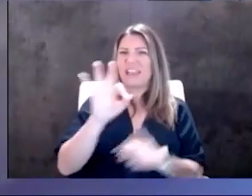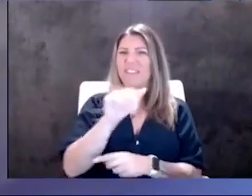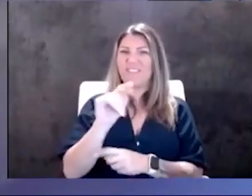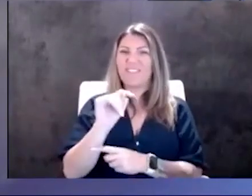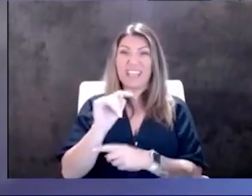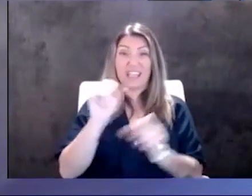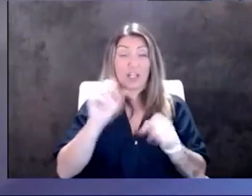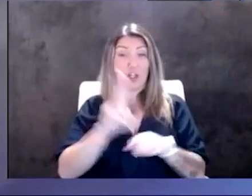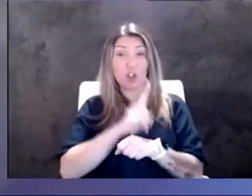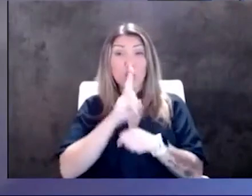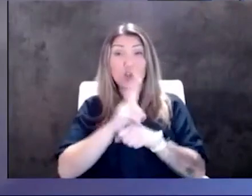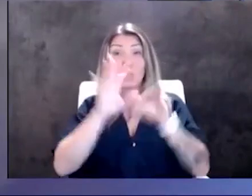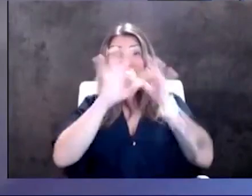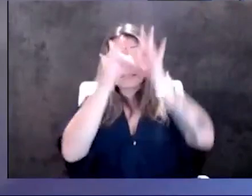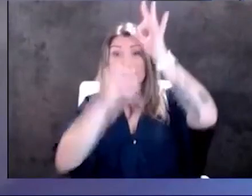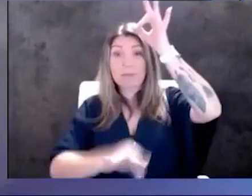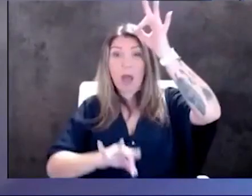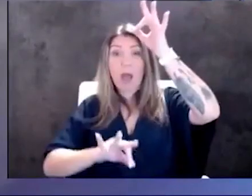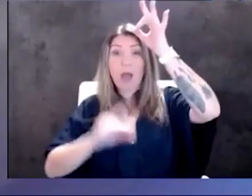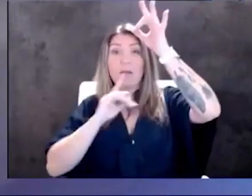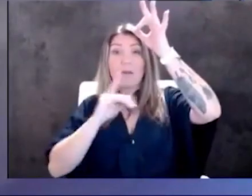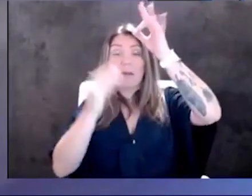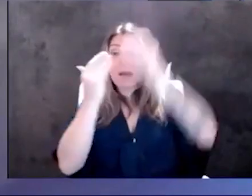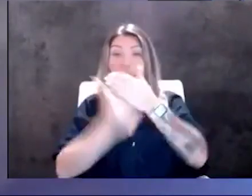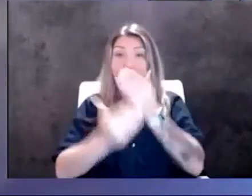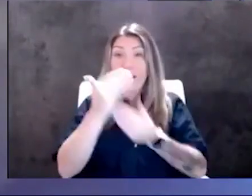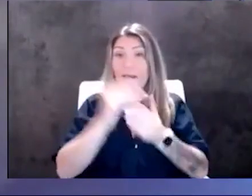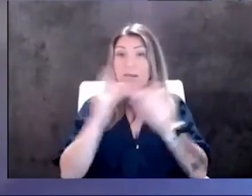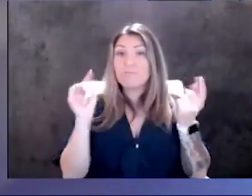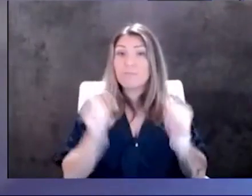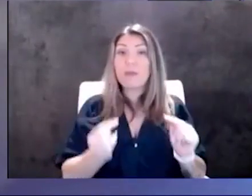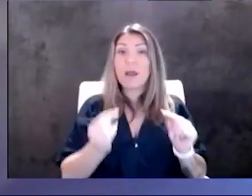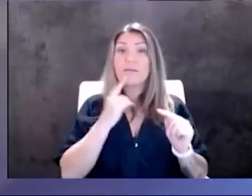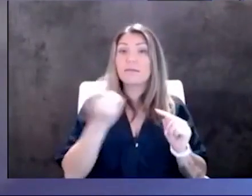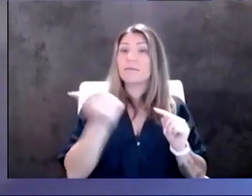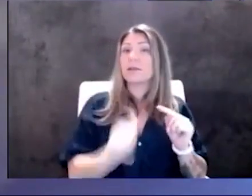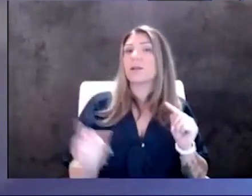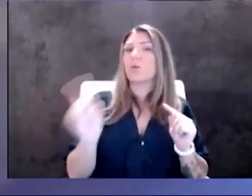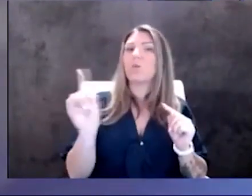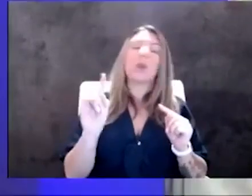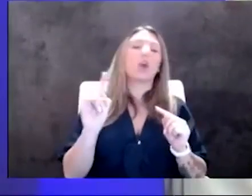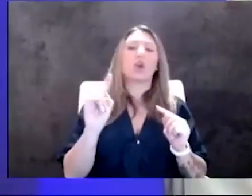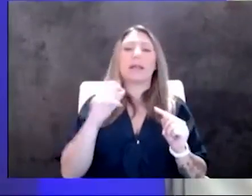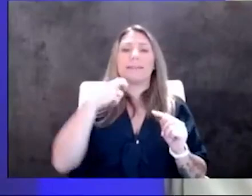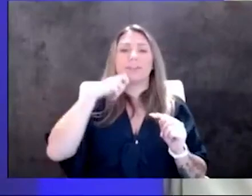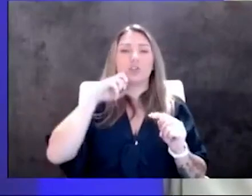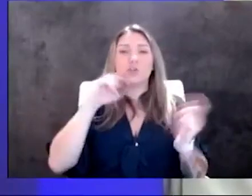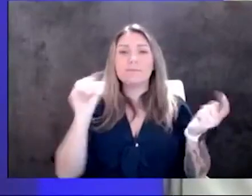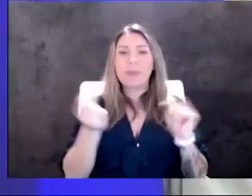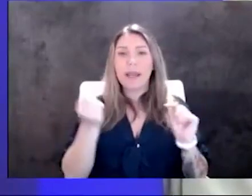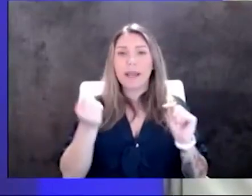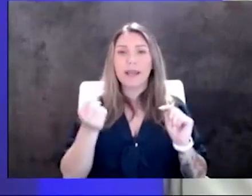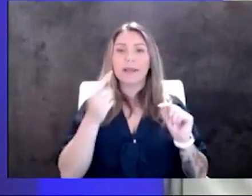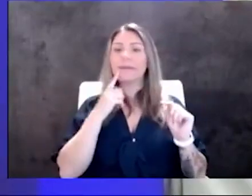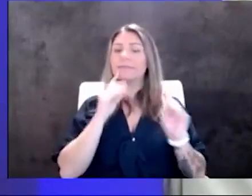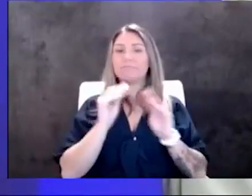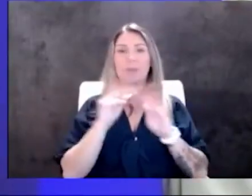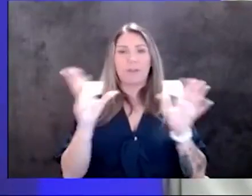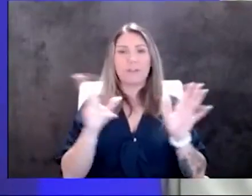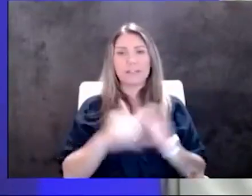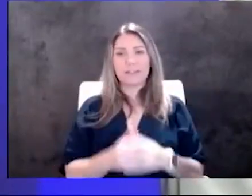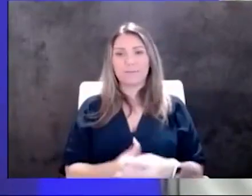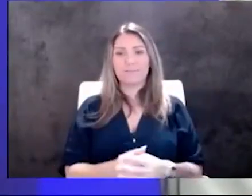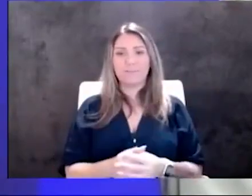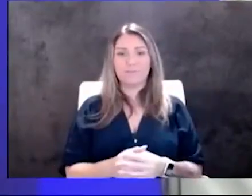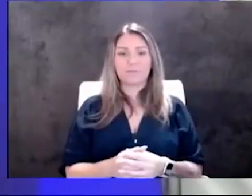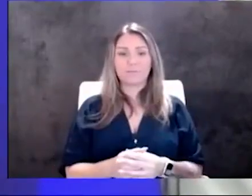or arm pain? Or other Yeah, I mean, we can use it pretty much anywhere where there's kind of neuropathic pain. Obviously, some indications